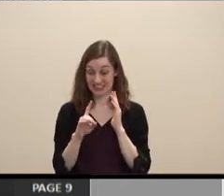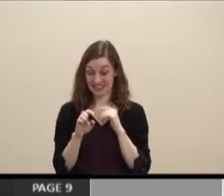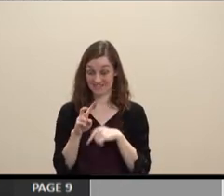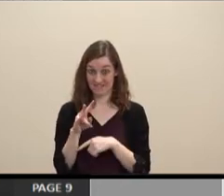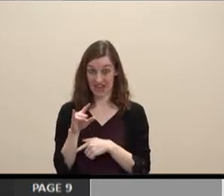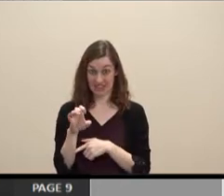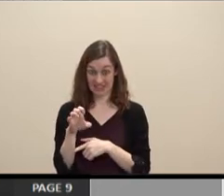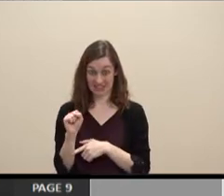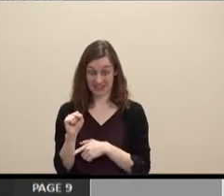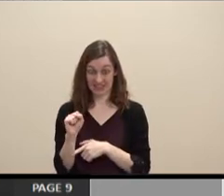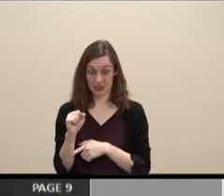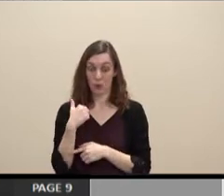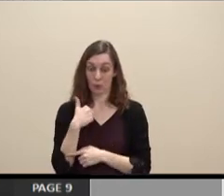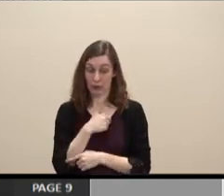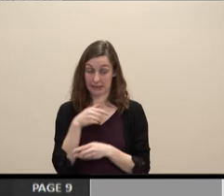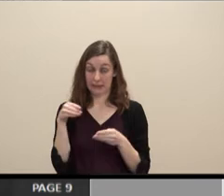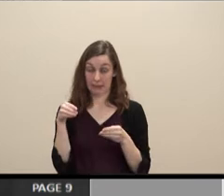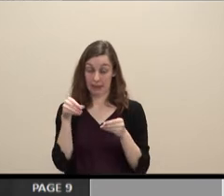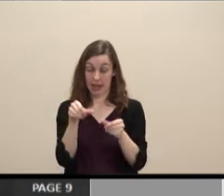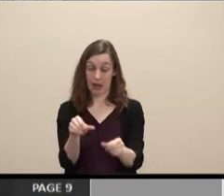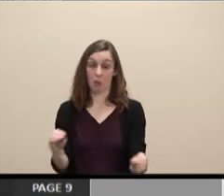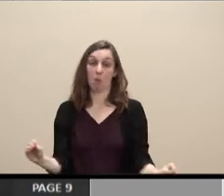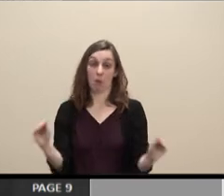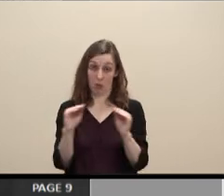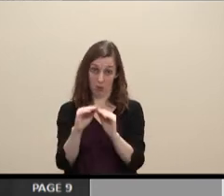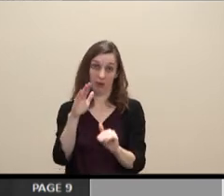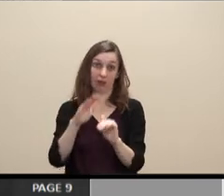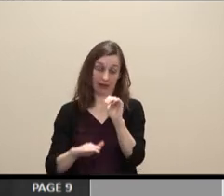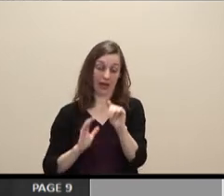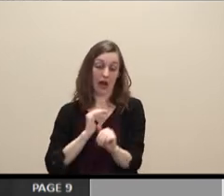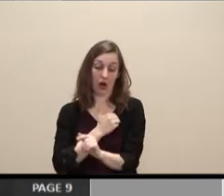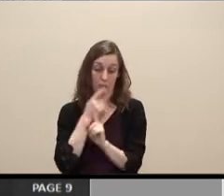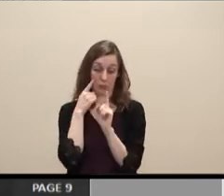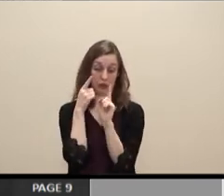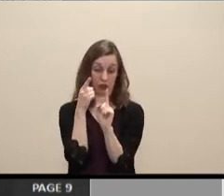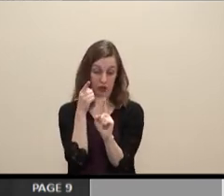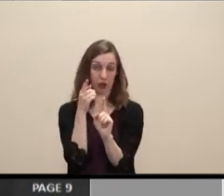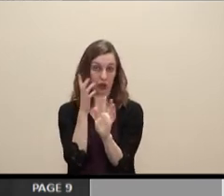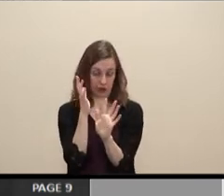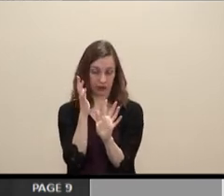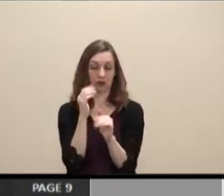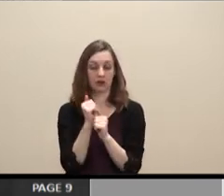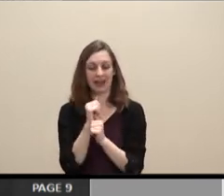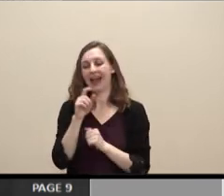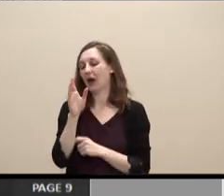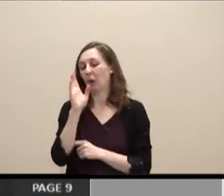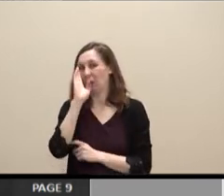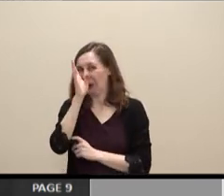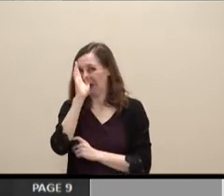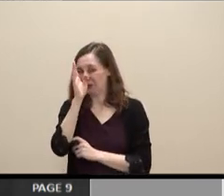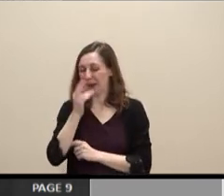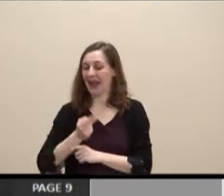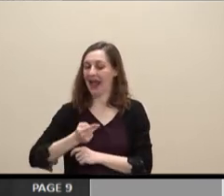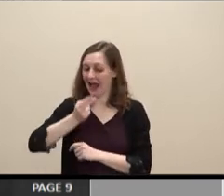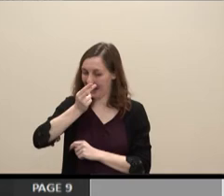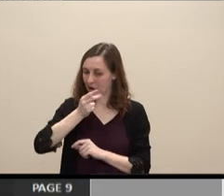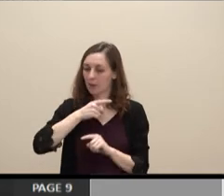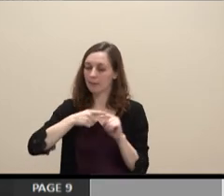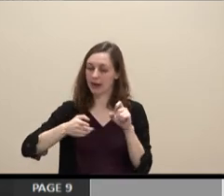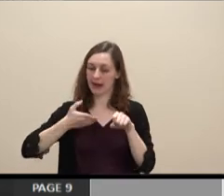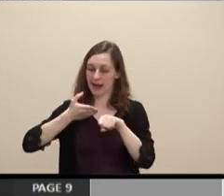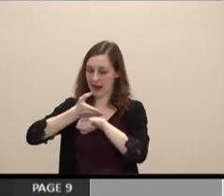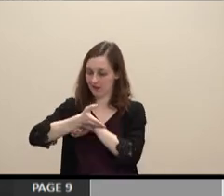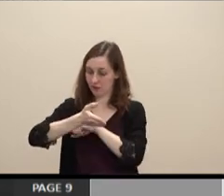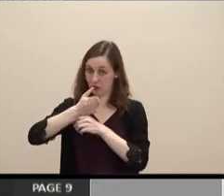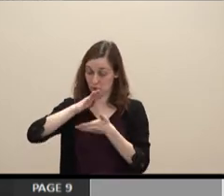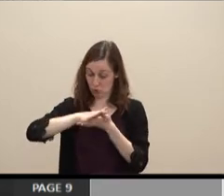did spend more than we originally budgeted because we did amend money in. It would have been higher than this, but after the